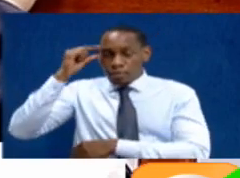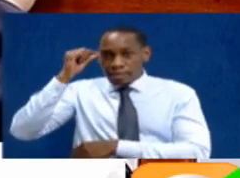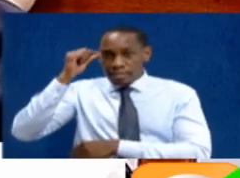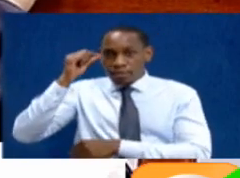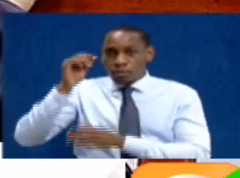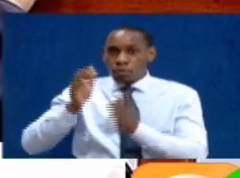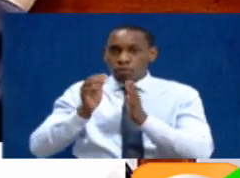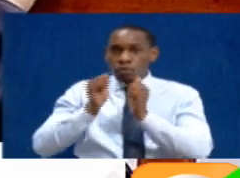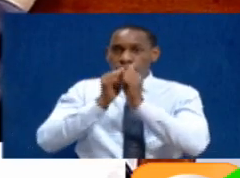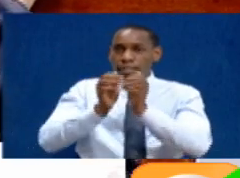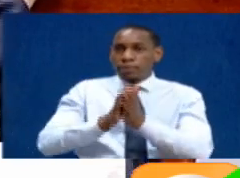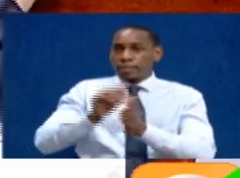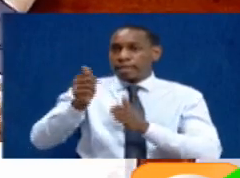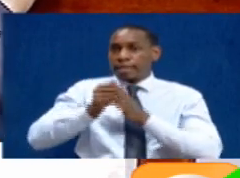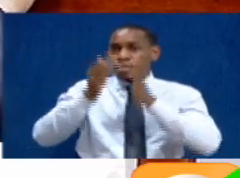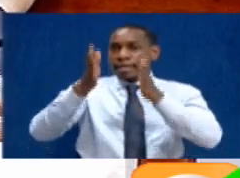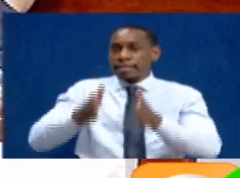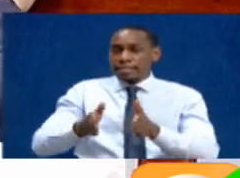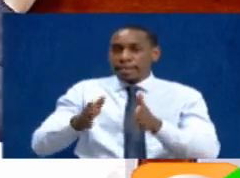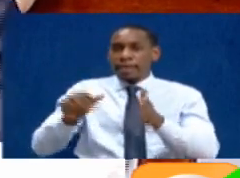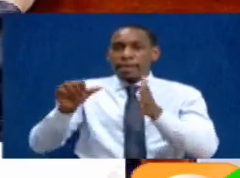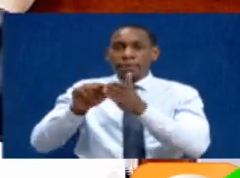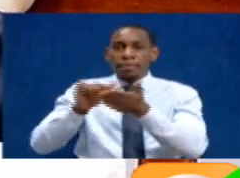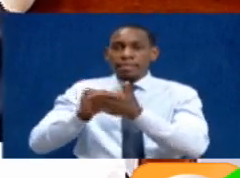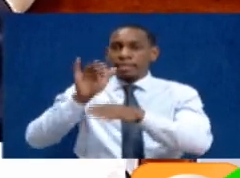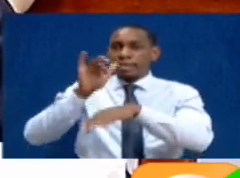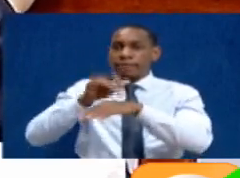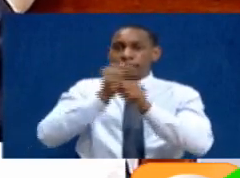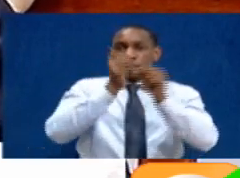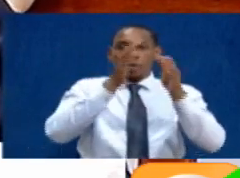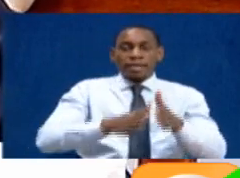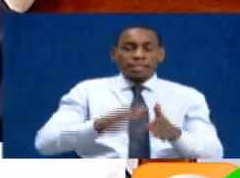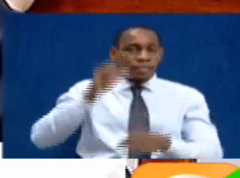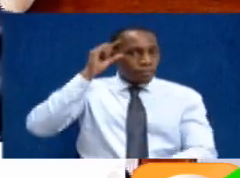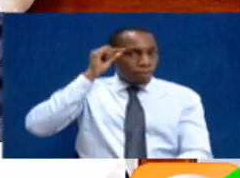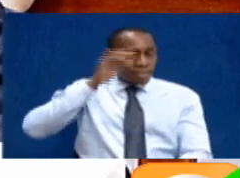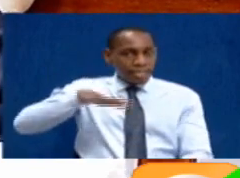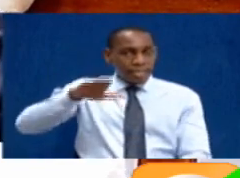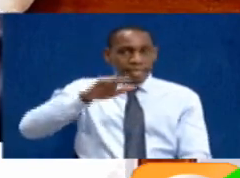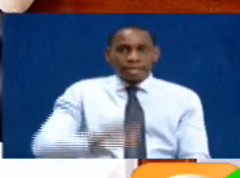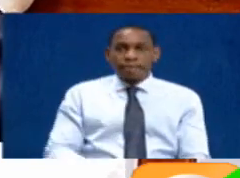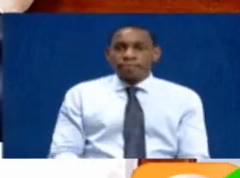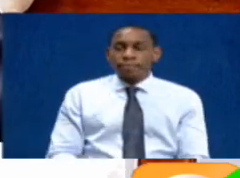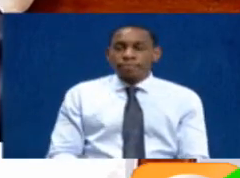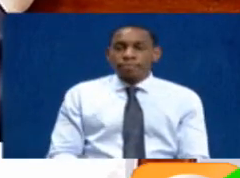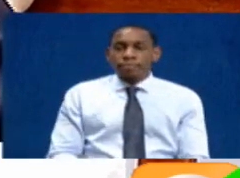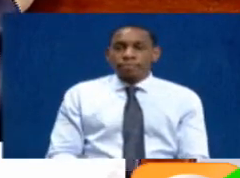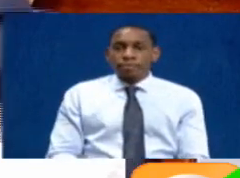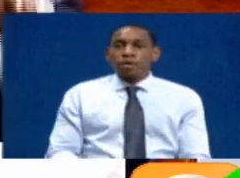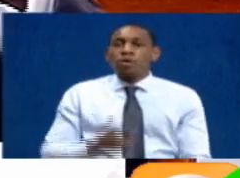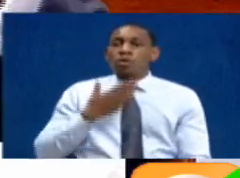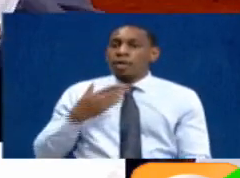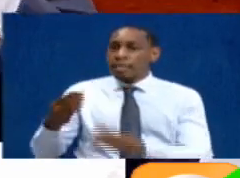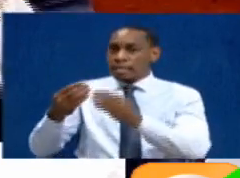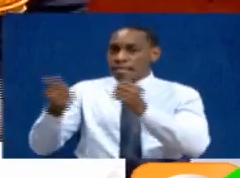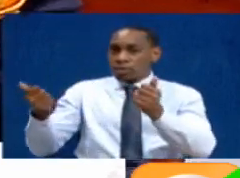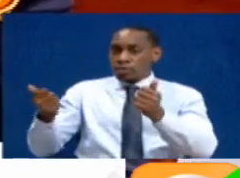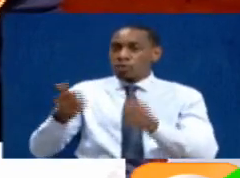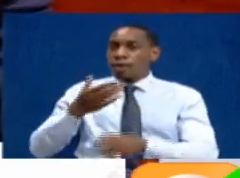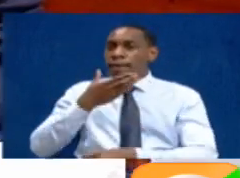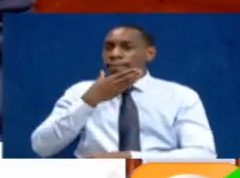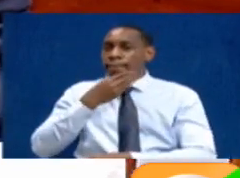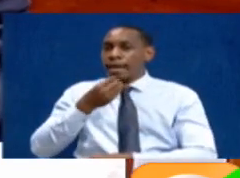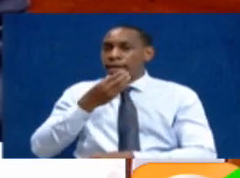leaders because of problems facing workers at the Coast. We wanted his intervention. The old man told